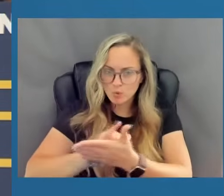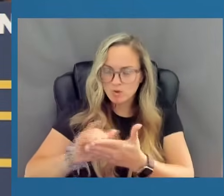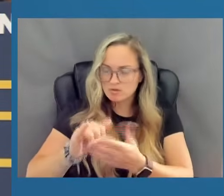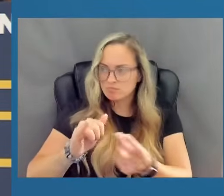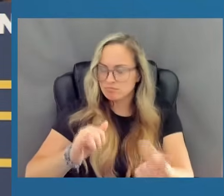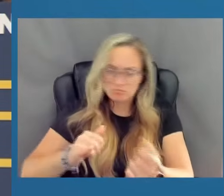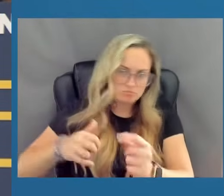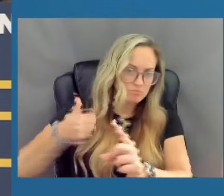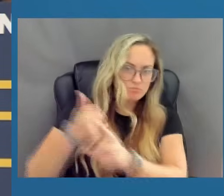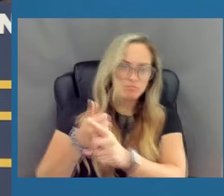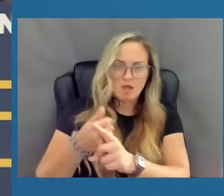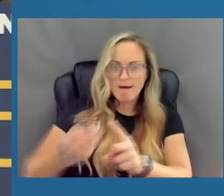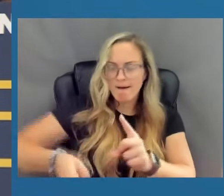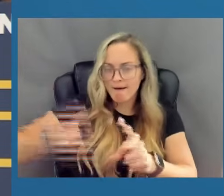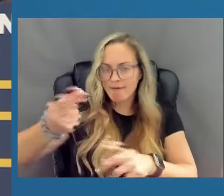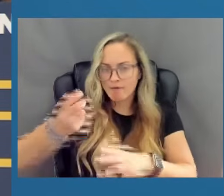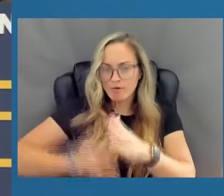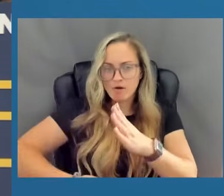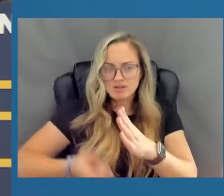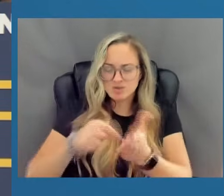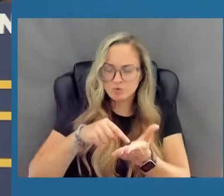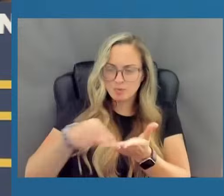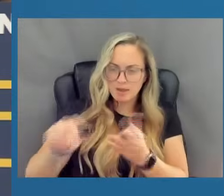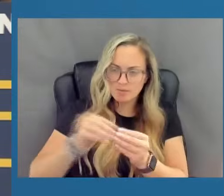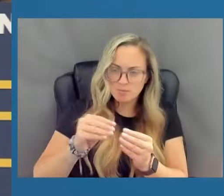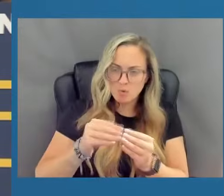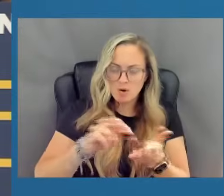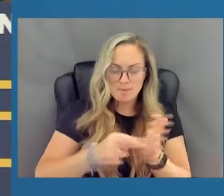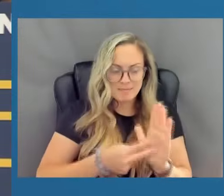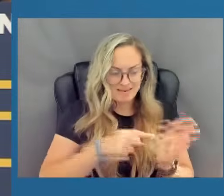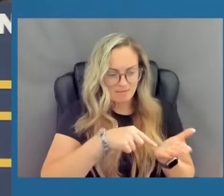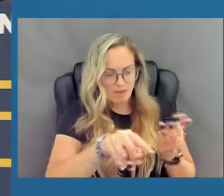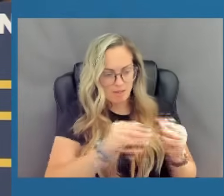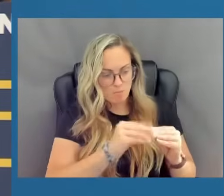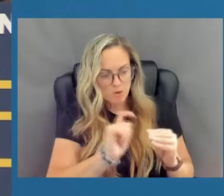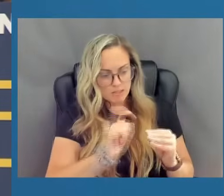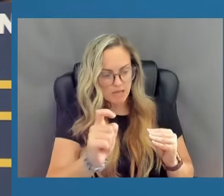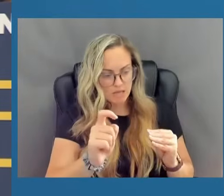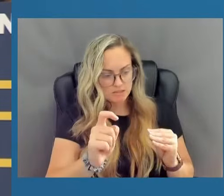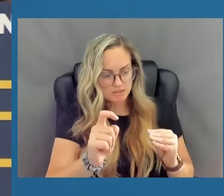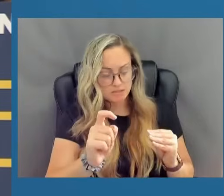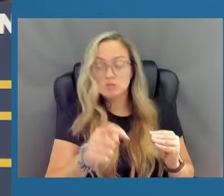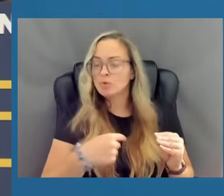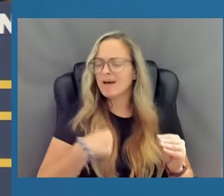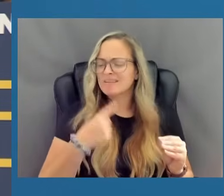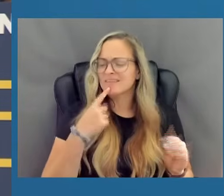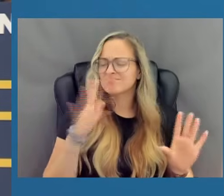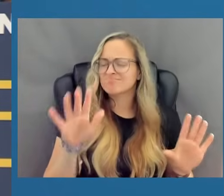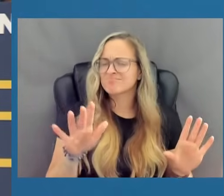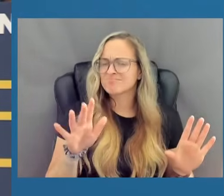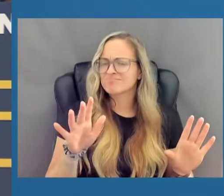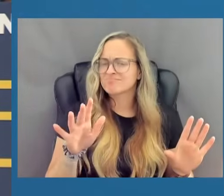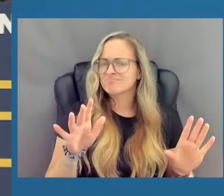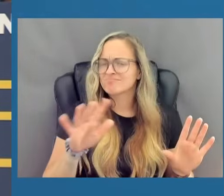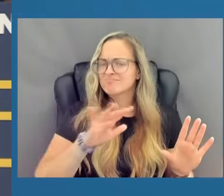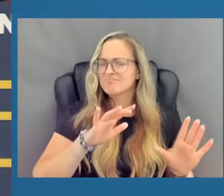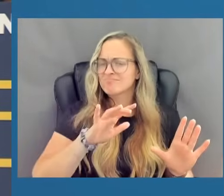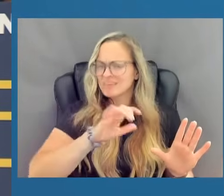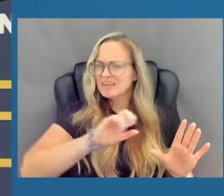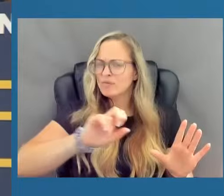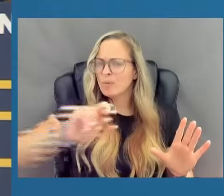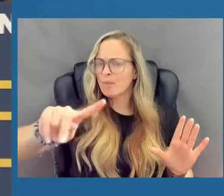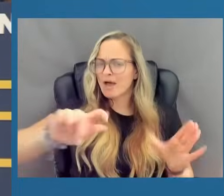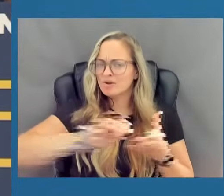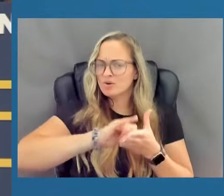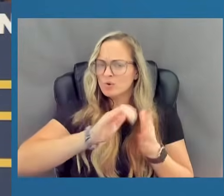of everything, and they had to pay more, and then they had to pay more in sales tax. So I said, why don't we give that back to New Yorkers? It's only there